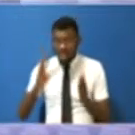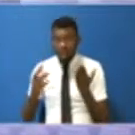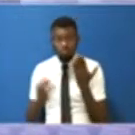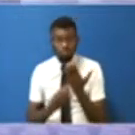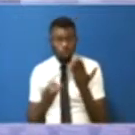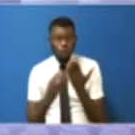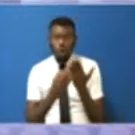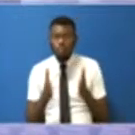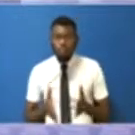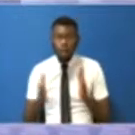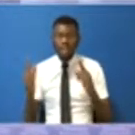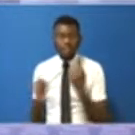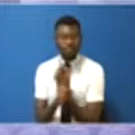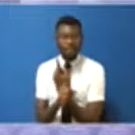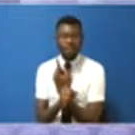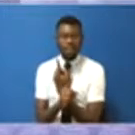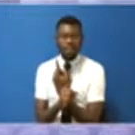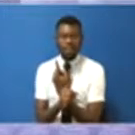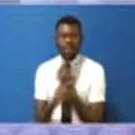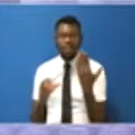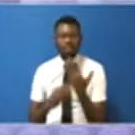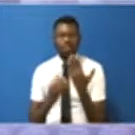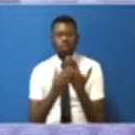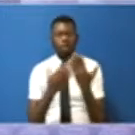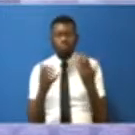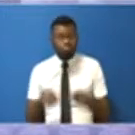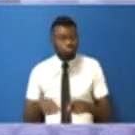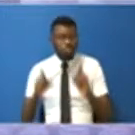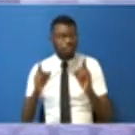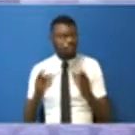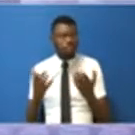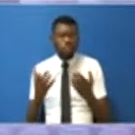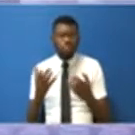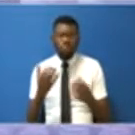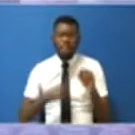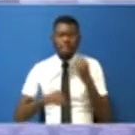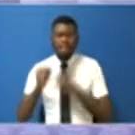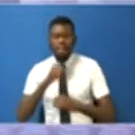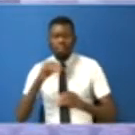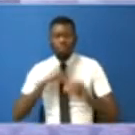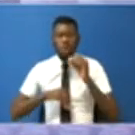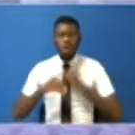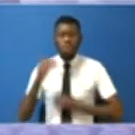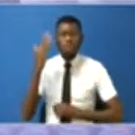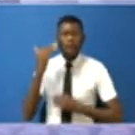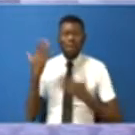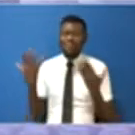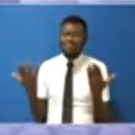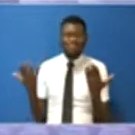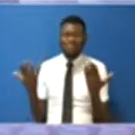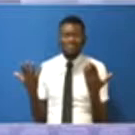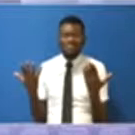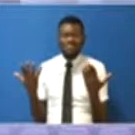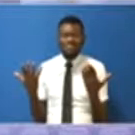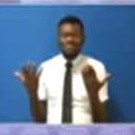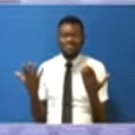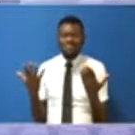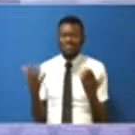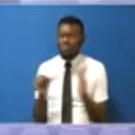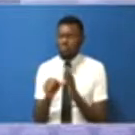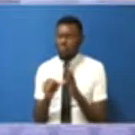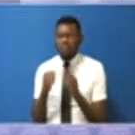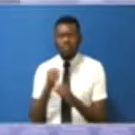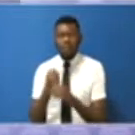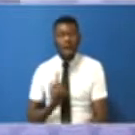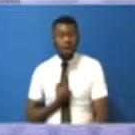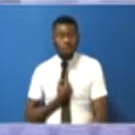have acted differently governor mike sonko acted as he did because he knew no one would impeach him because no one wanted a by-election in nairobi yet having